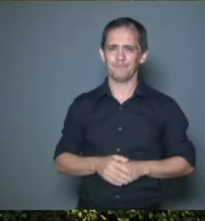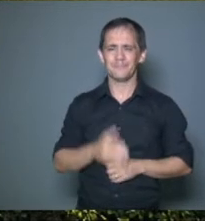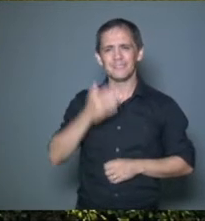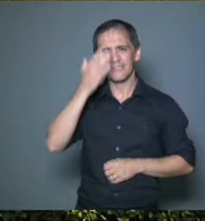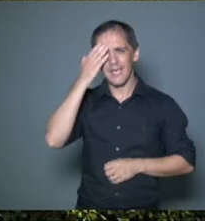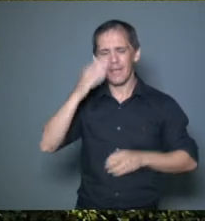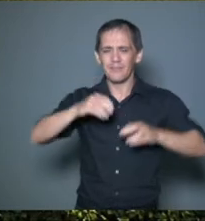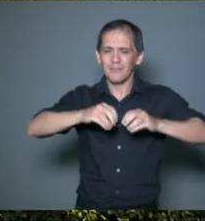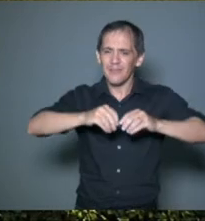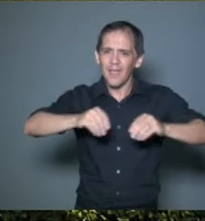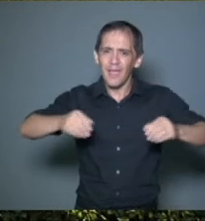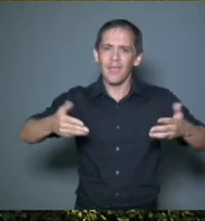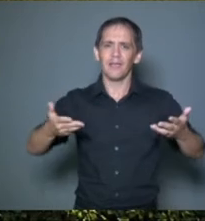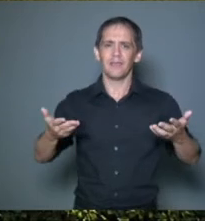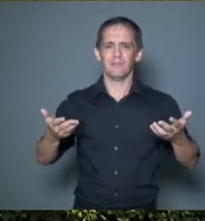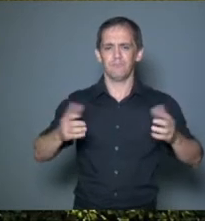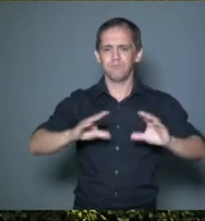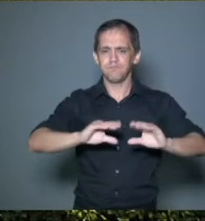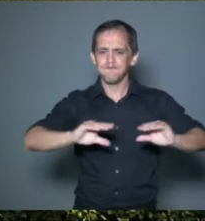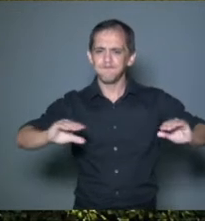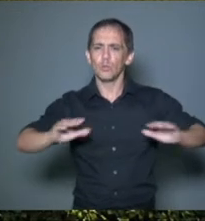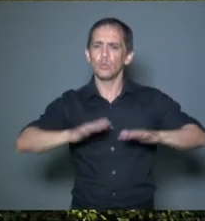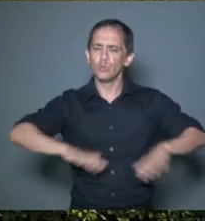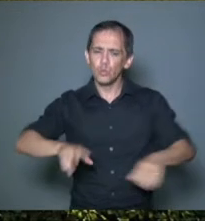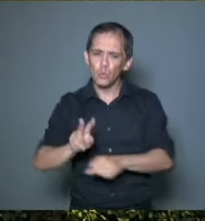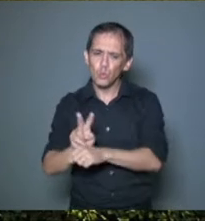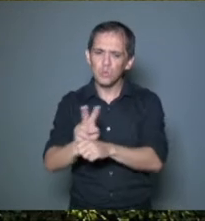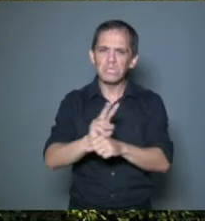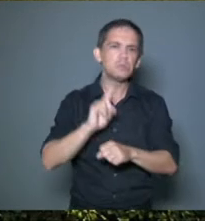course, the environment in general.